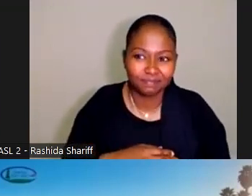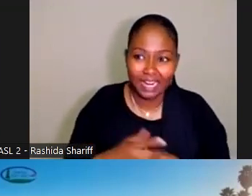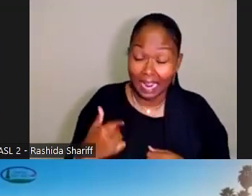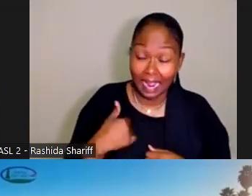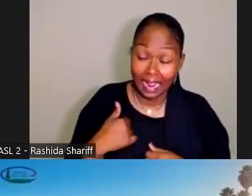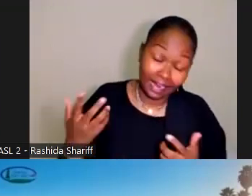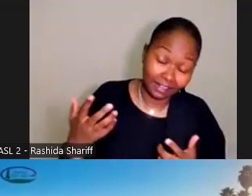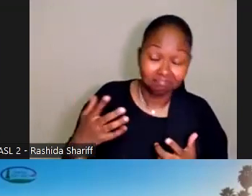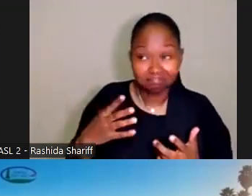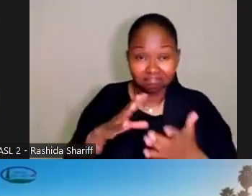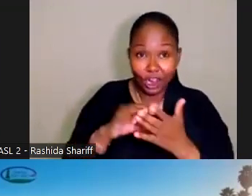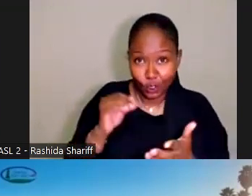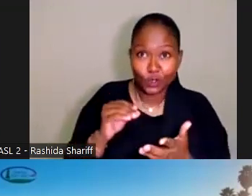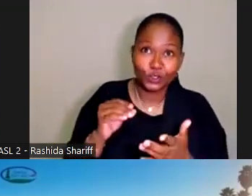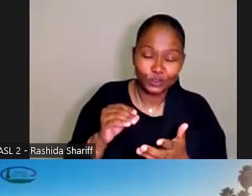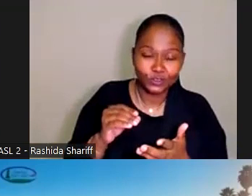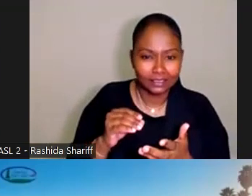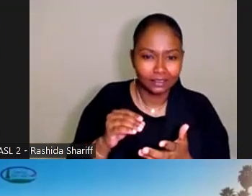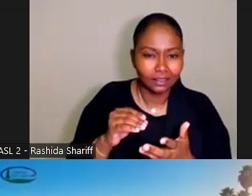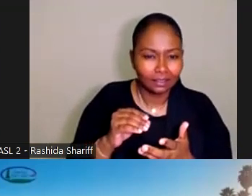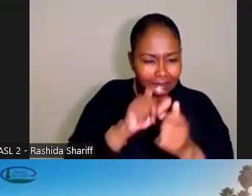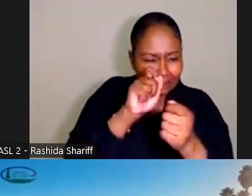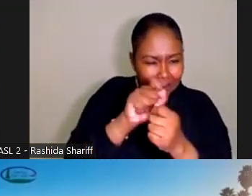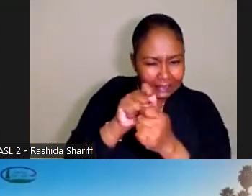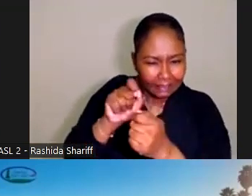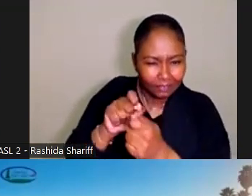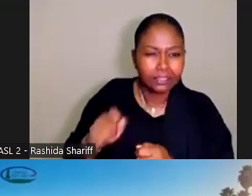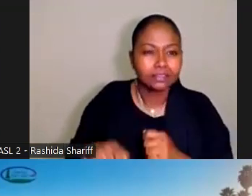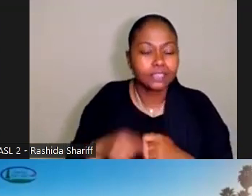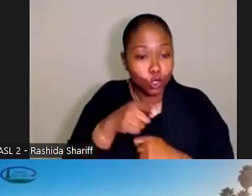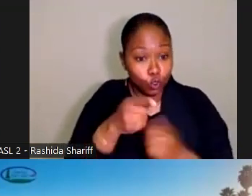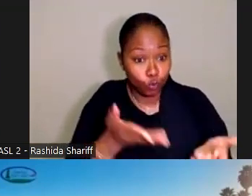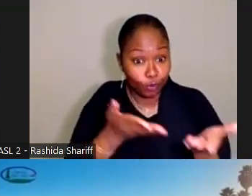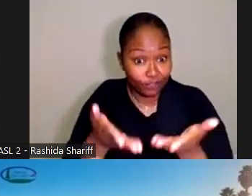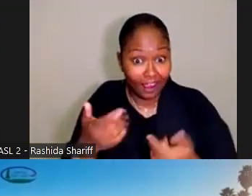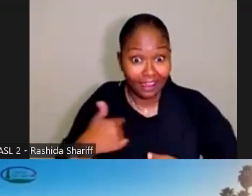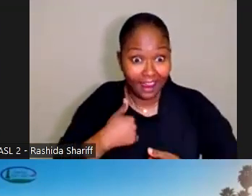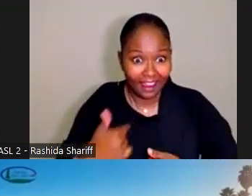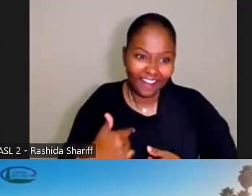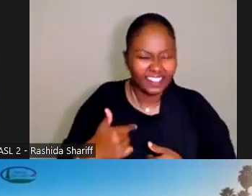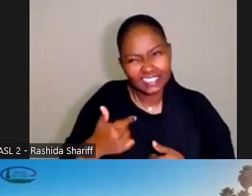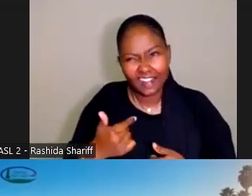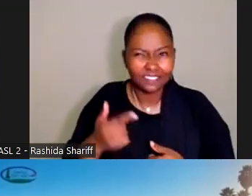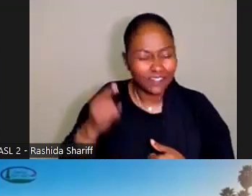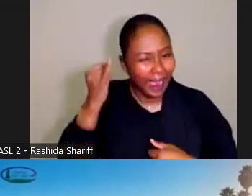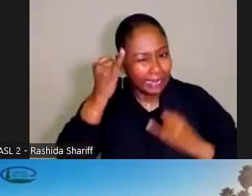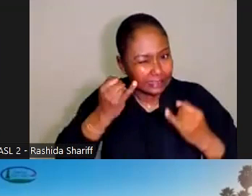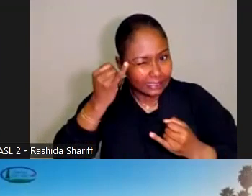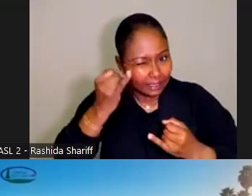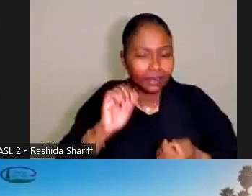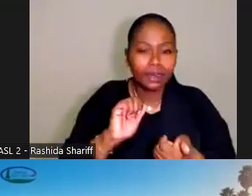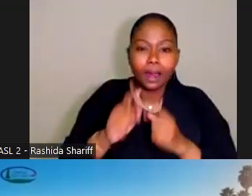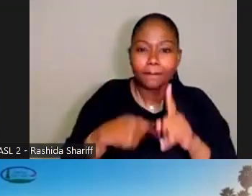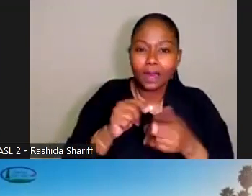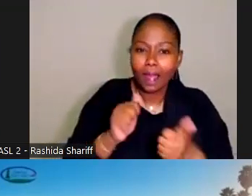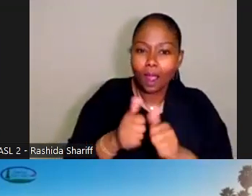actually learned on the details that you provided because, I kind of had a surface idea about how this was working. And I do